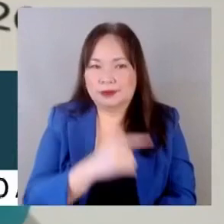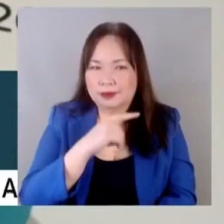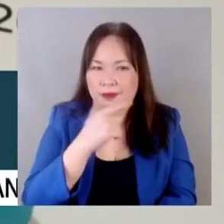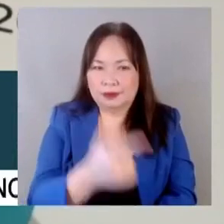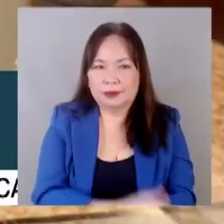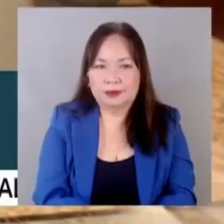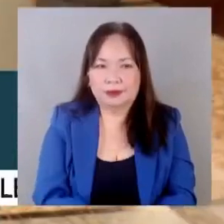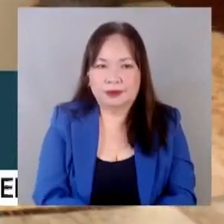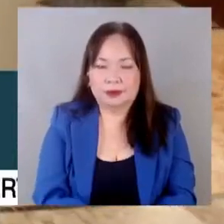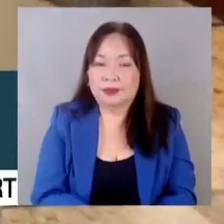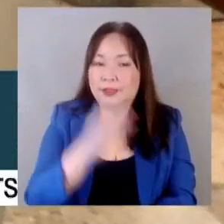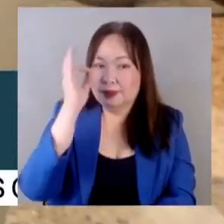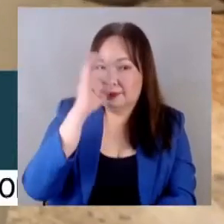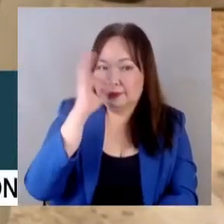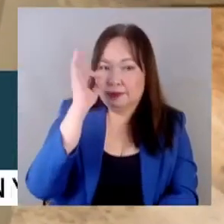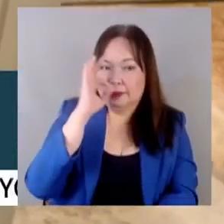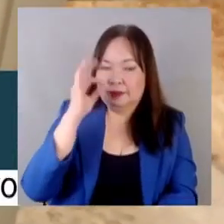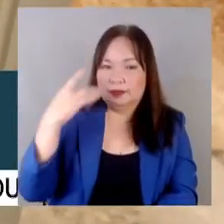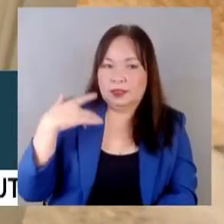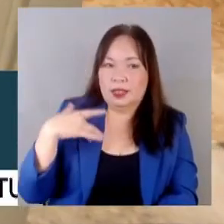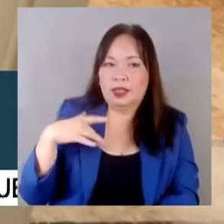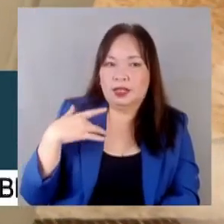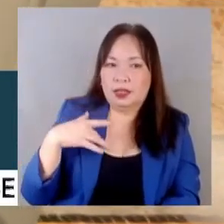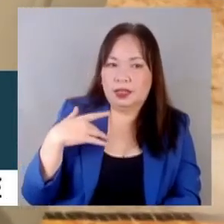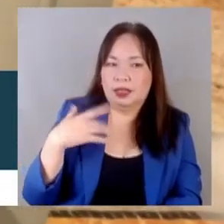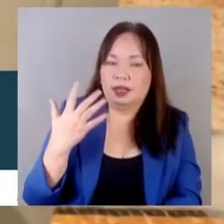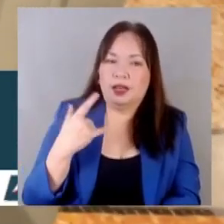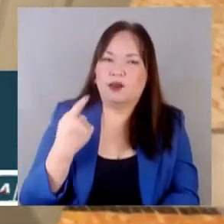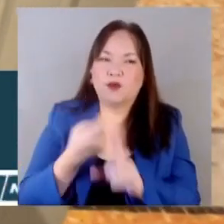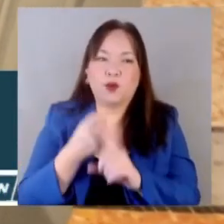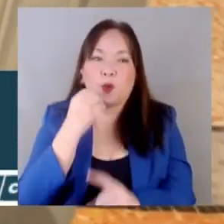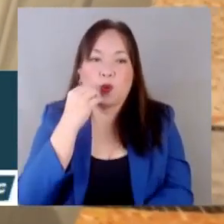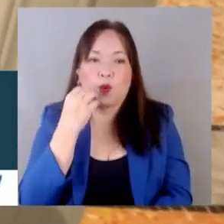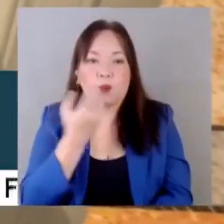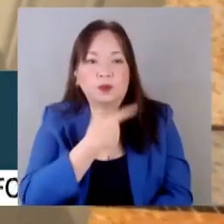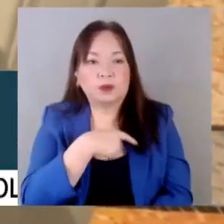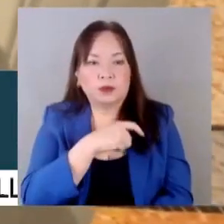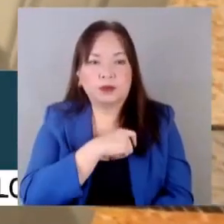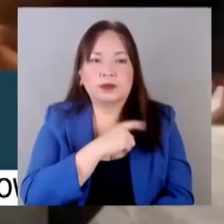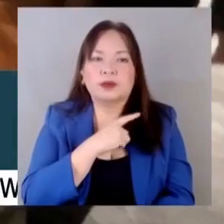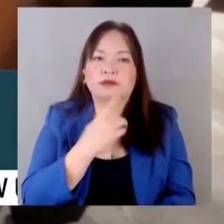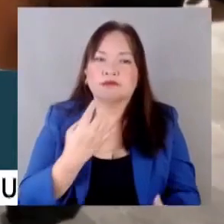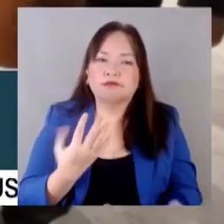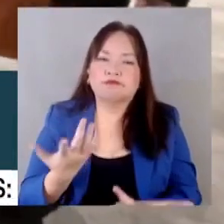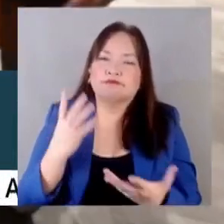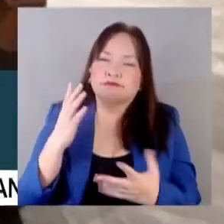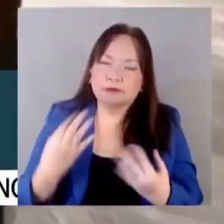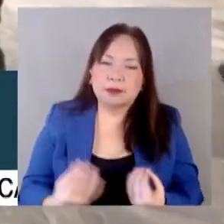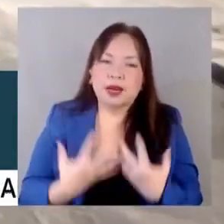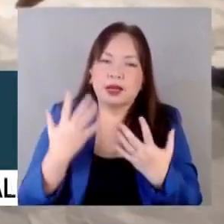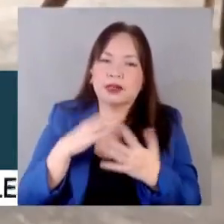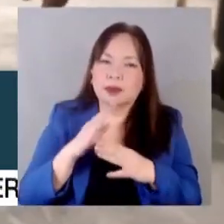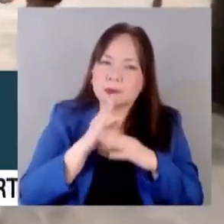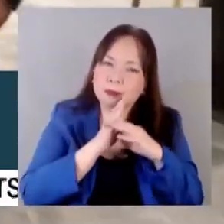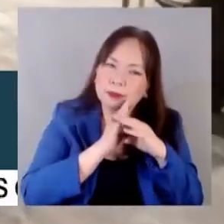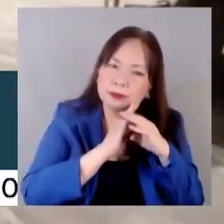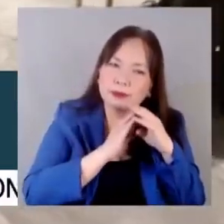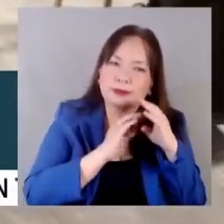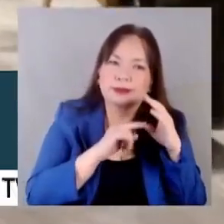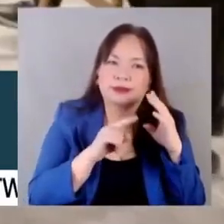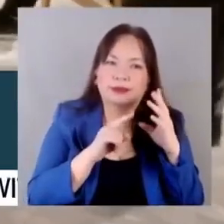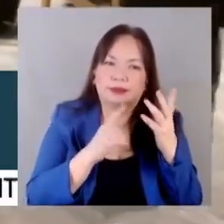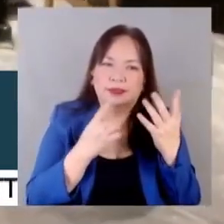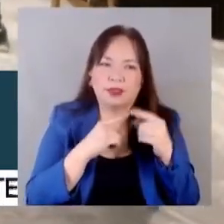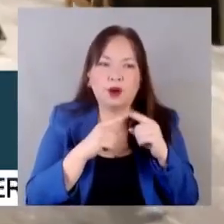A Filipino designer based in Spain is drawing inspiration from his humble beginnings to create exquisite but affordable